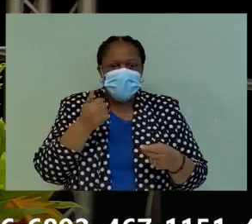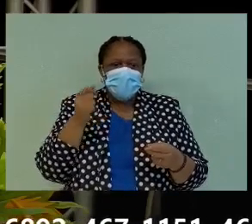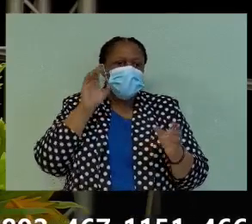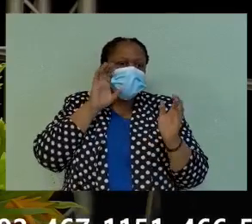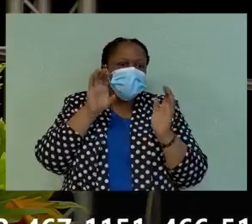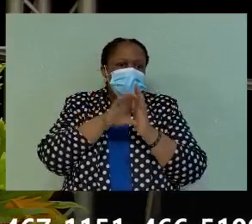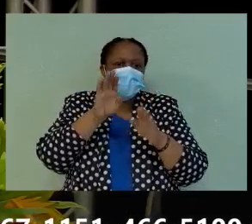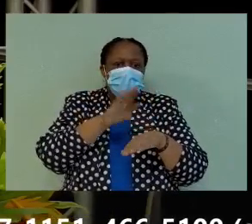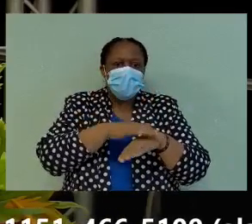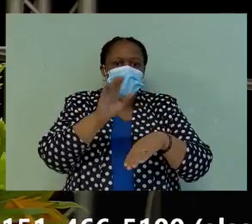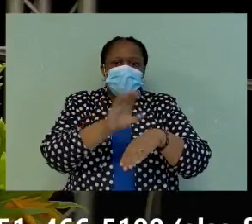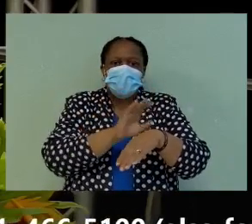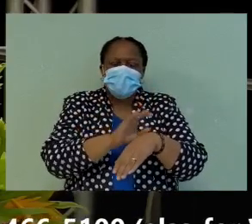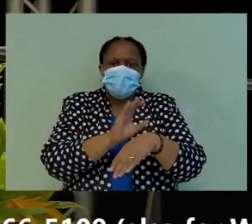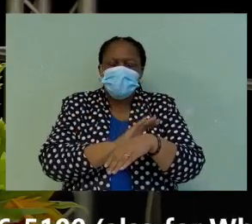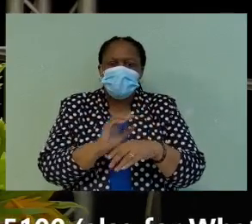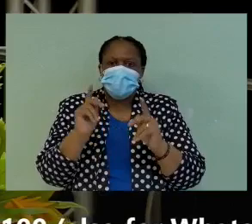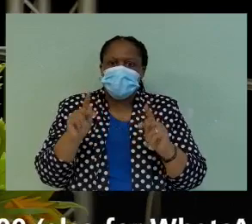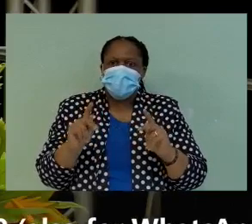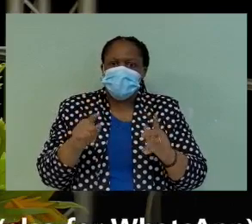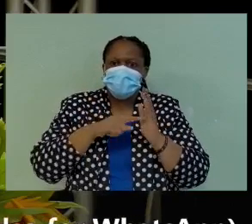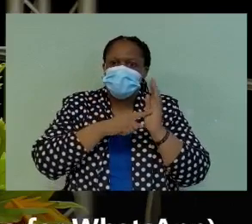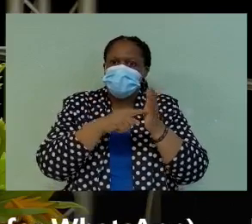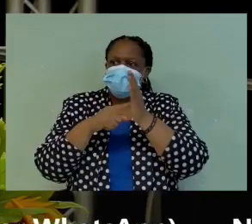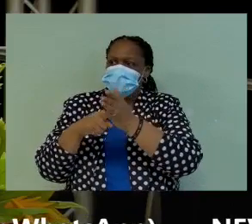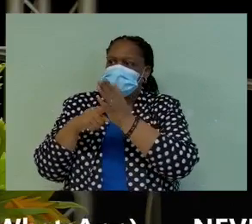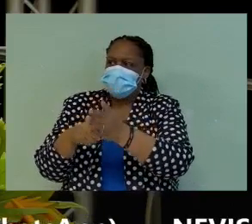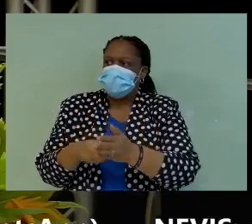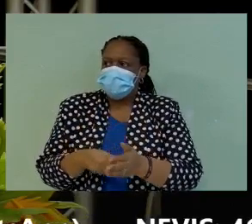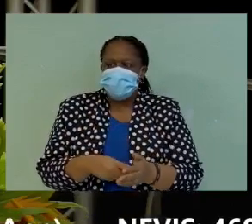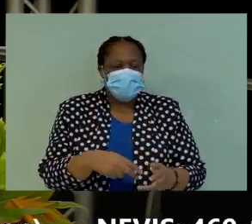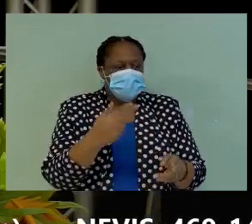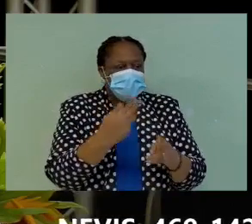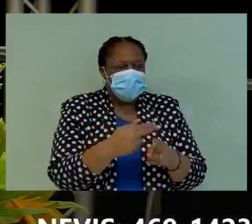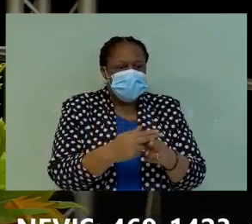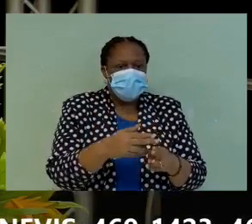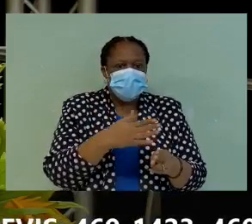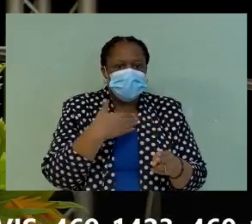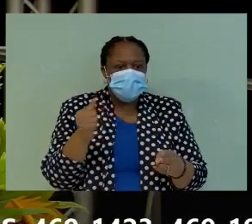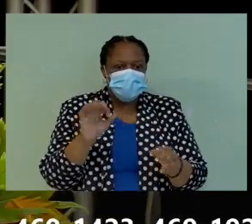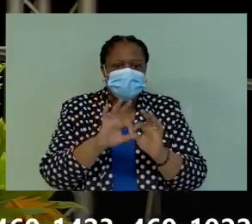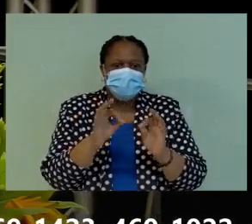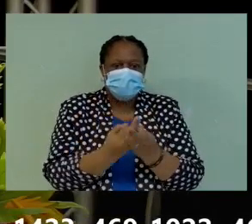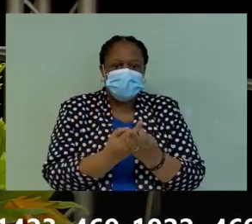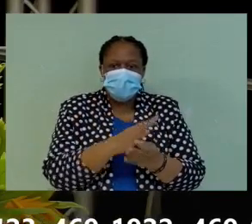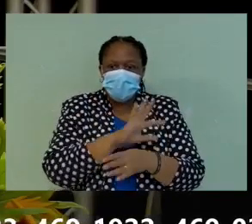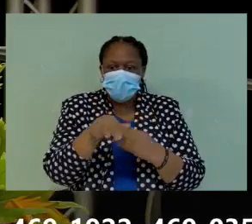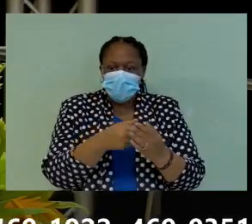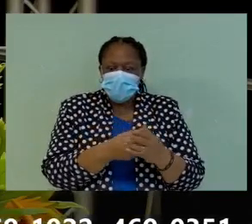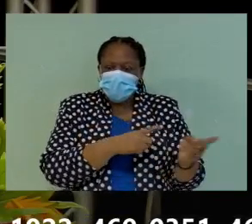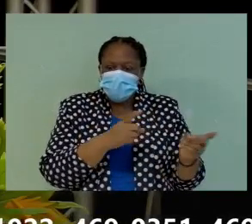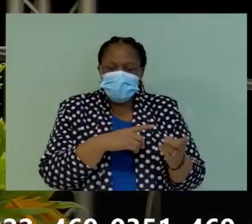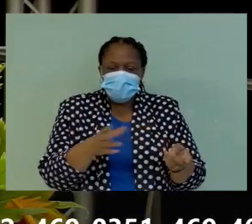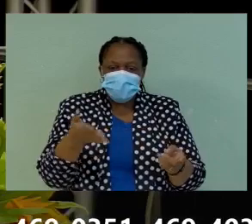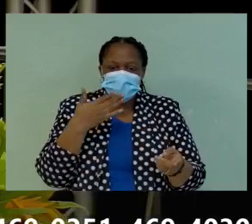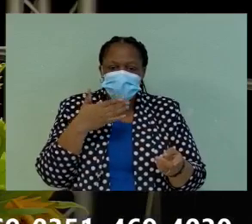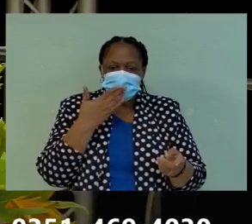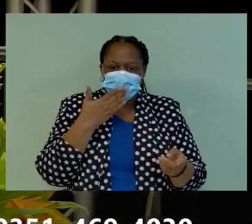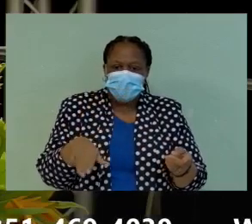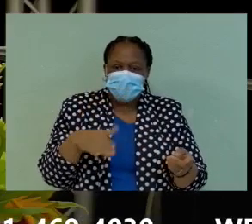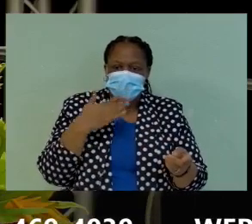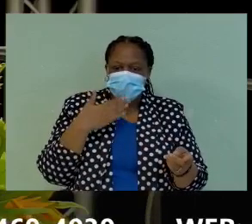placed on social media. My name and that of my family was dragged through the mud. I felt at times